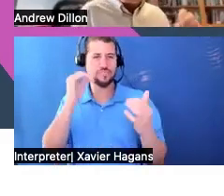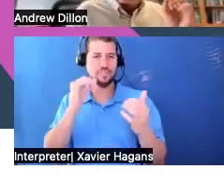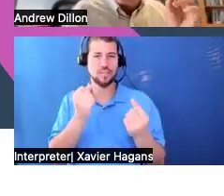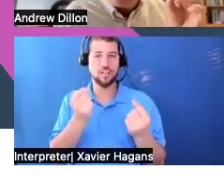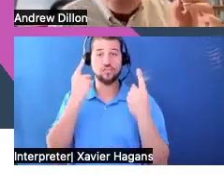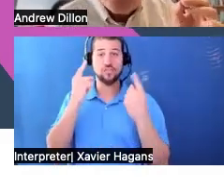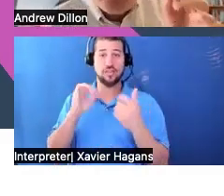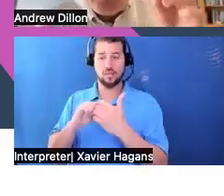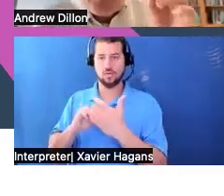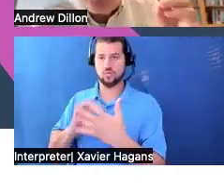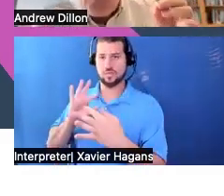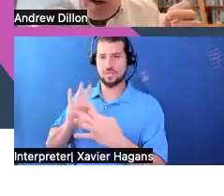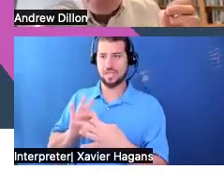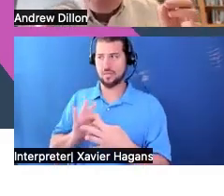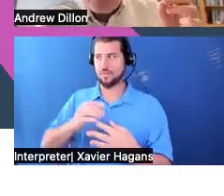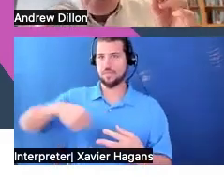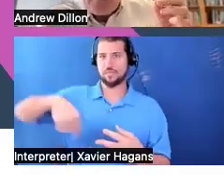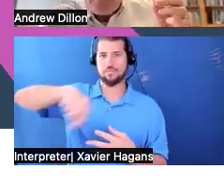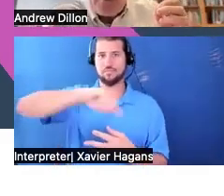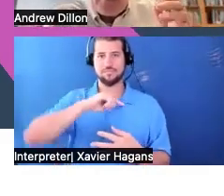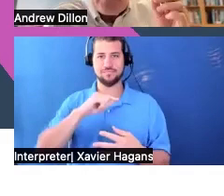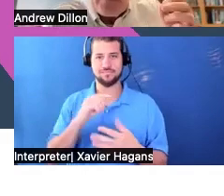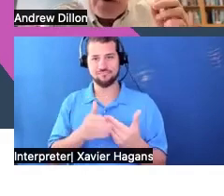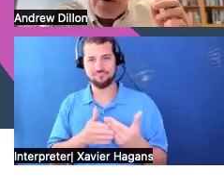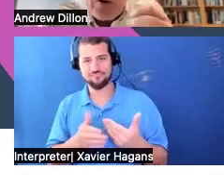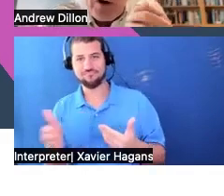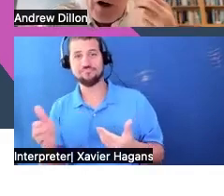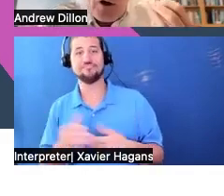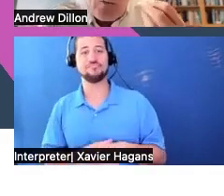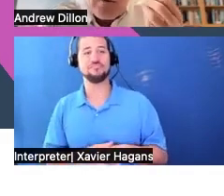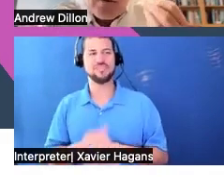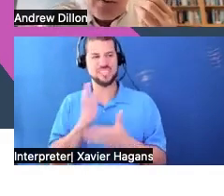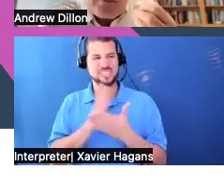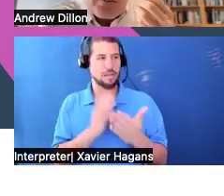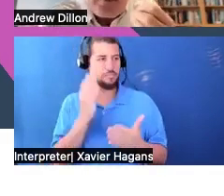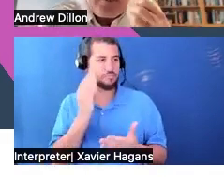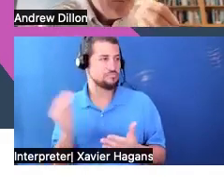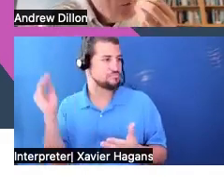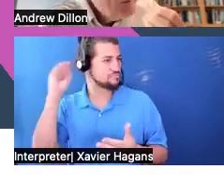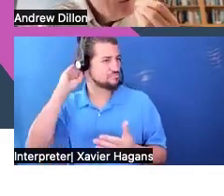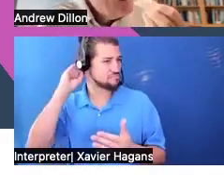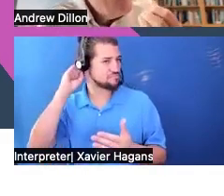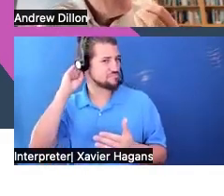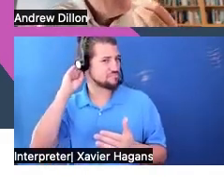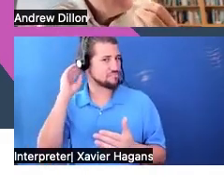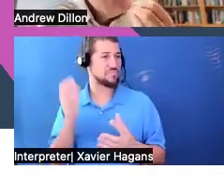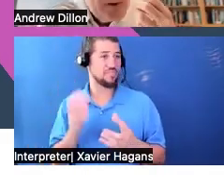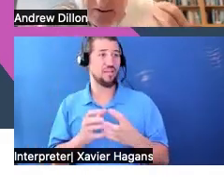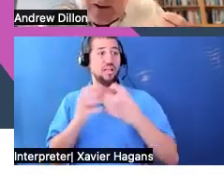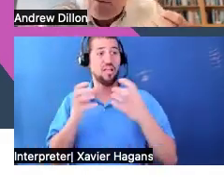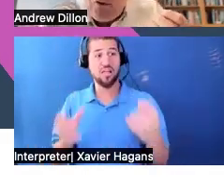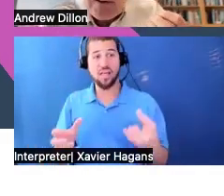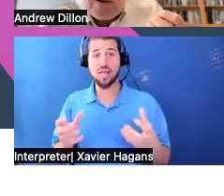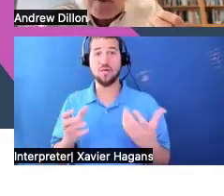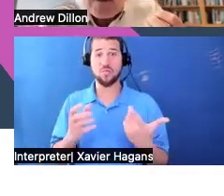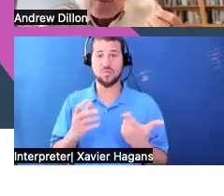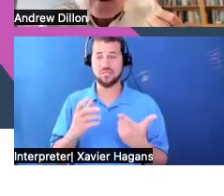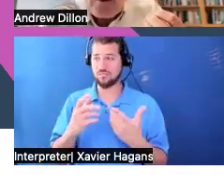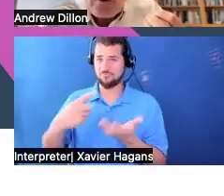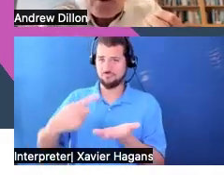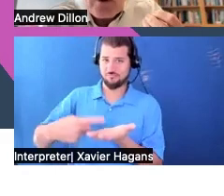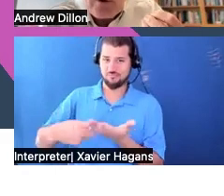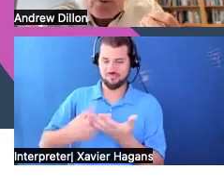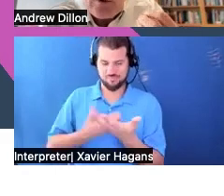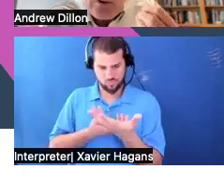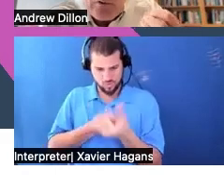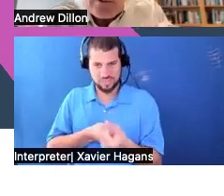forward. So, some takeaways. A lot was put on the idea of building trust, obviously, with